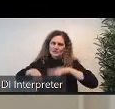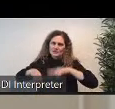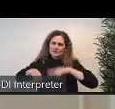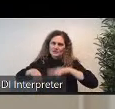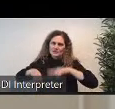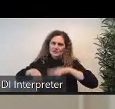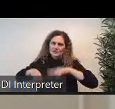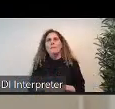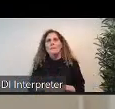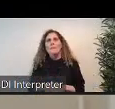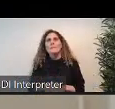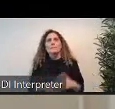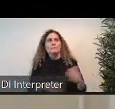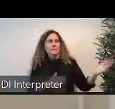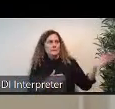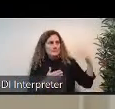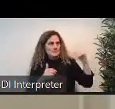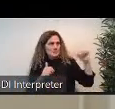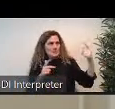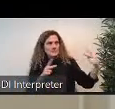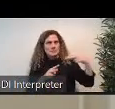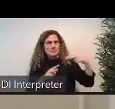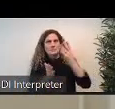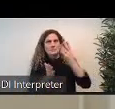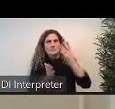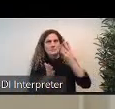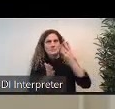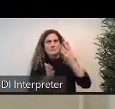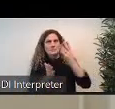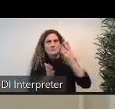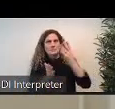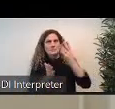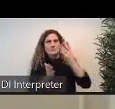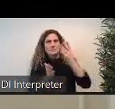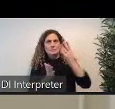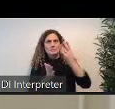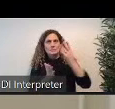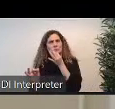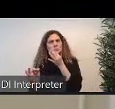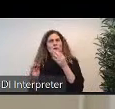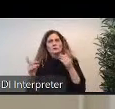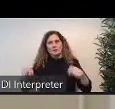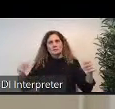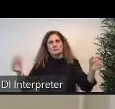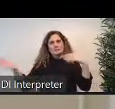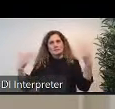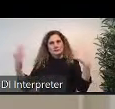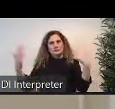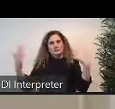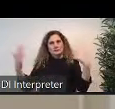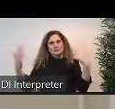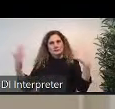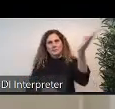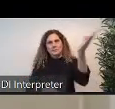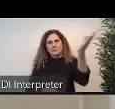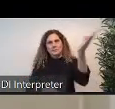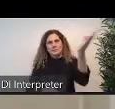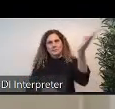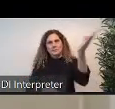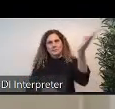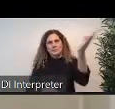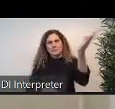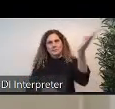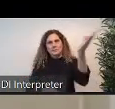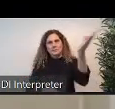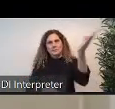strong advice is get it in as quickly as you can, because we want to make sure that we're serving everyone in this community. Bear in mind